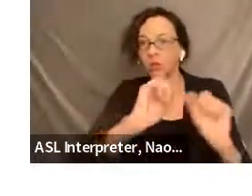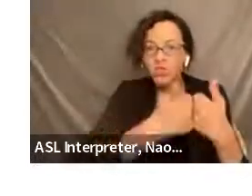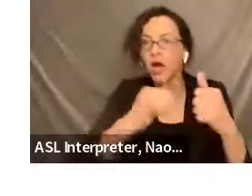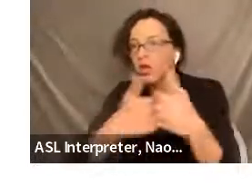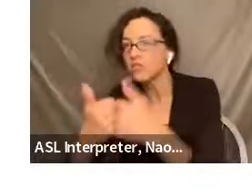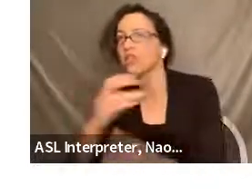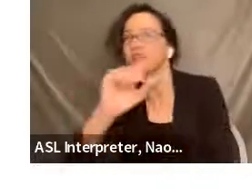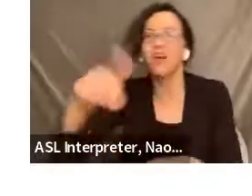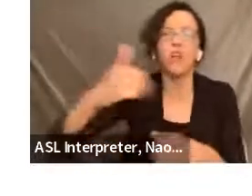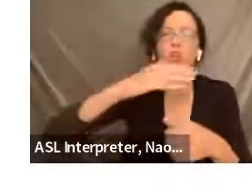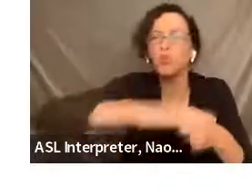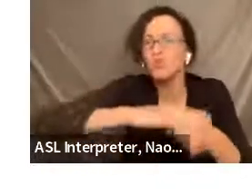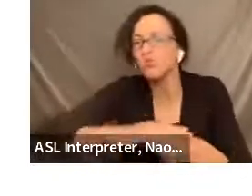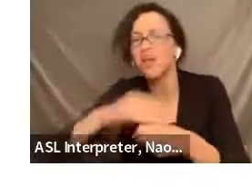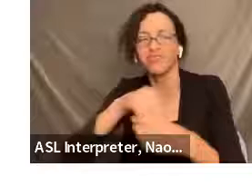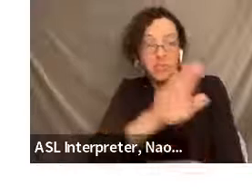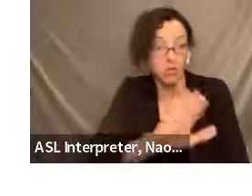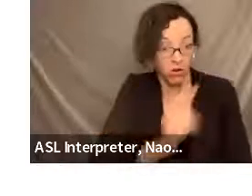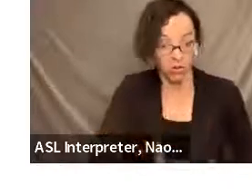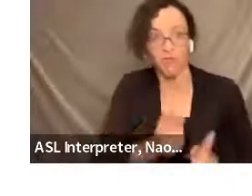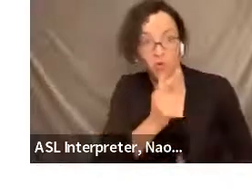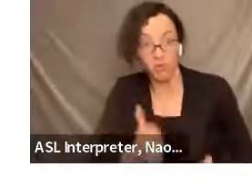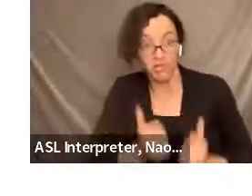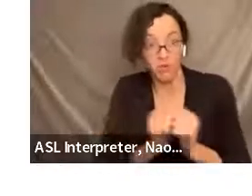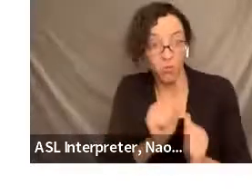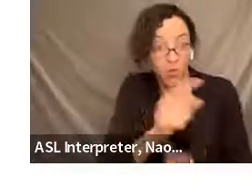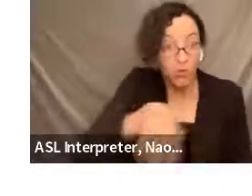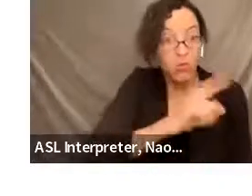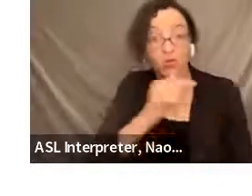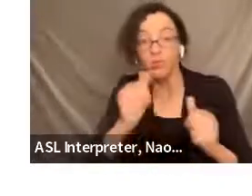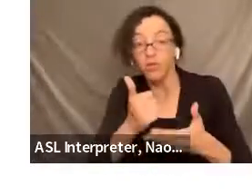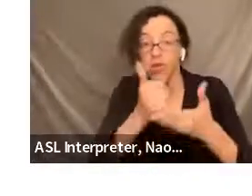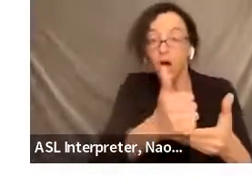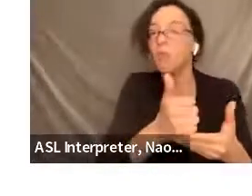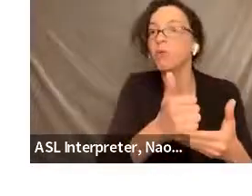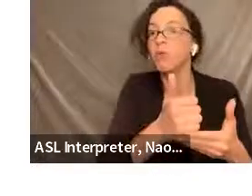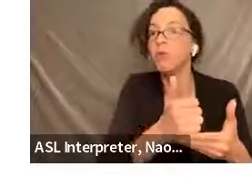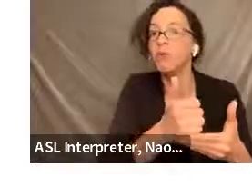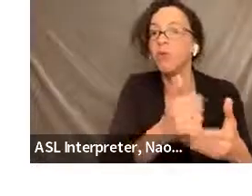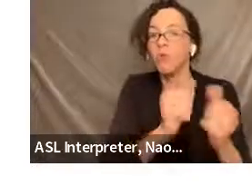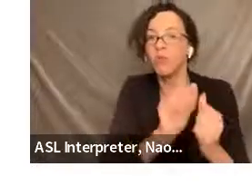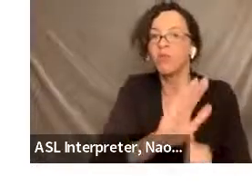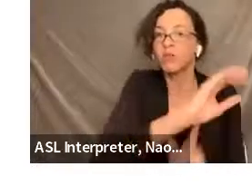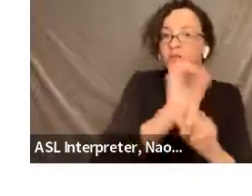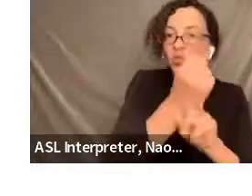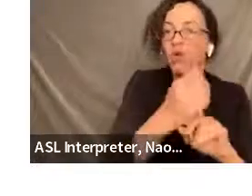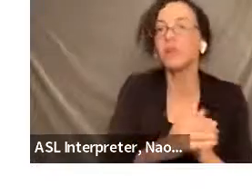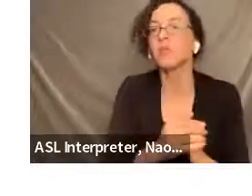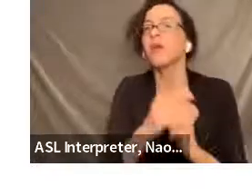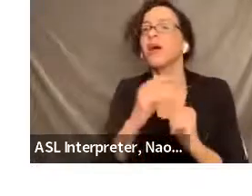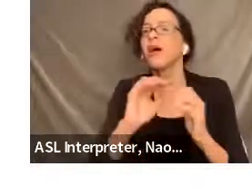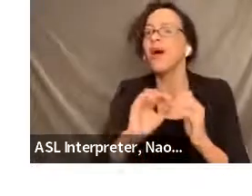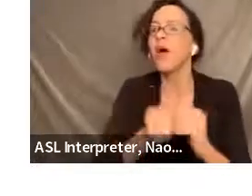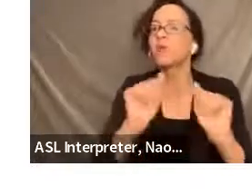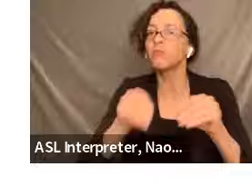who can help with the history, who needs some equitable education in the way they can